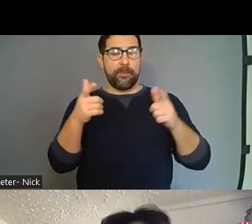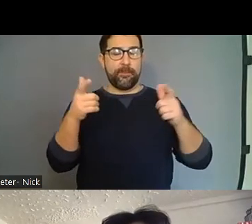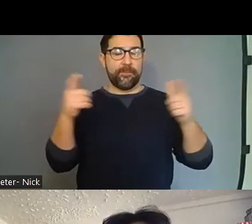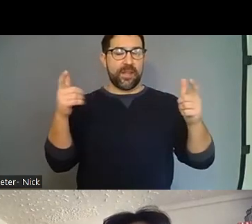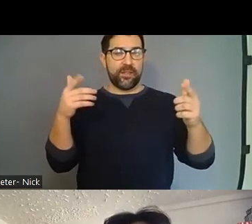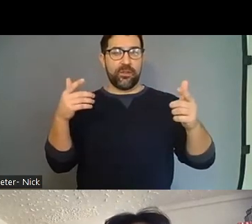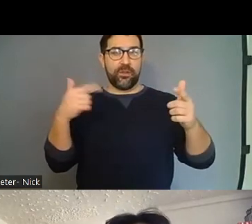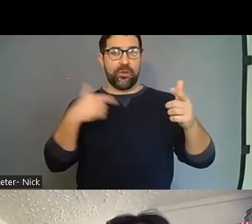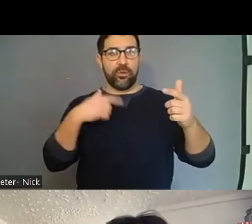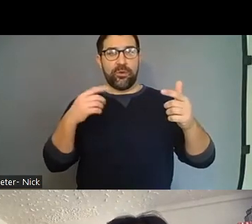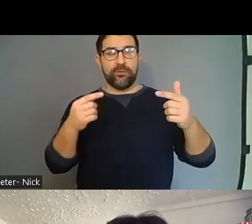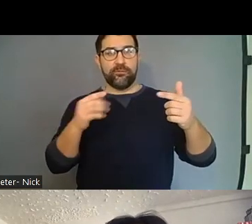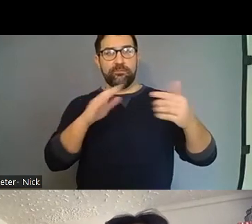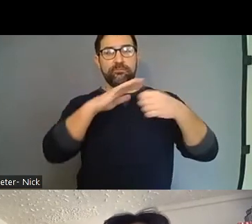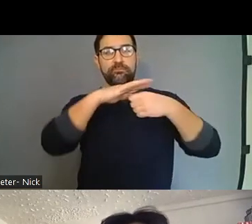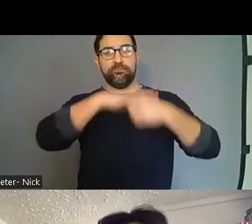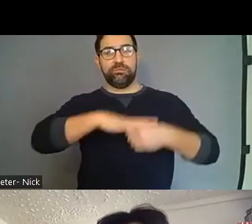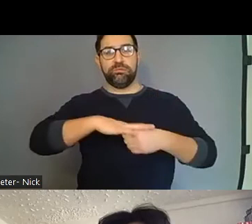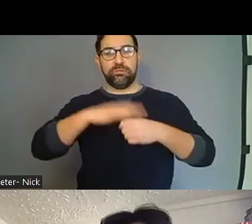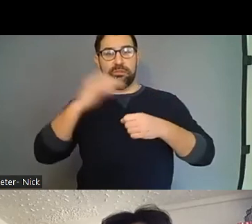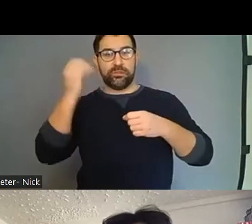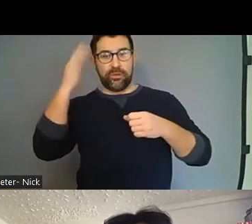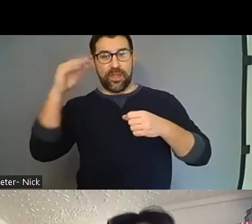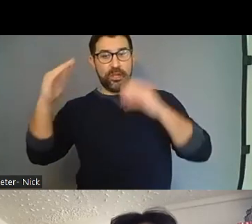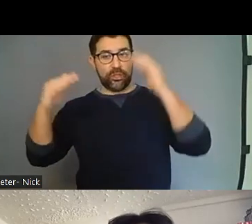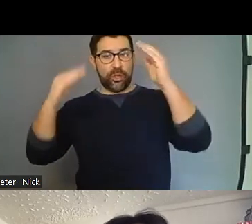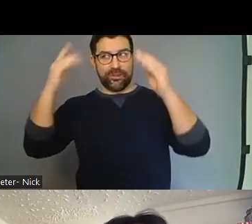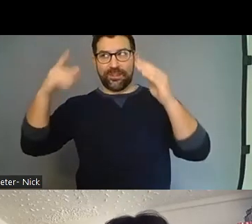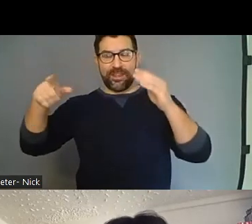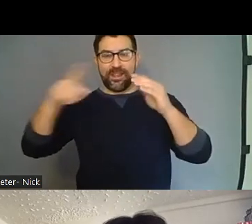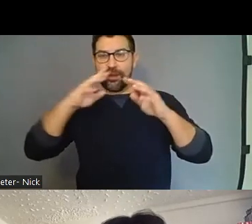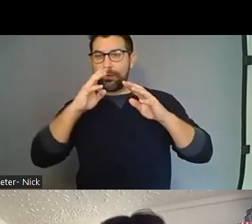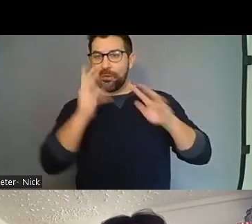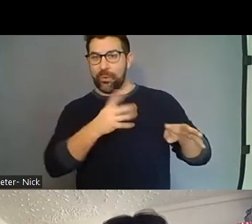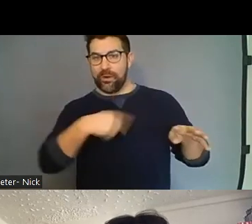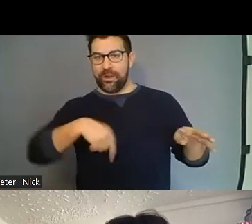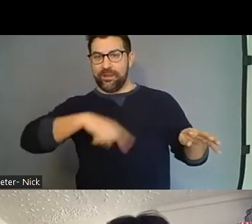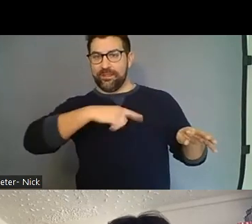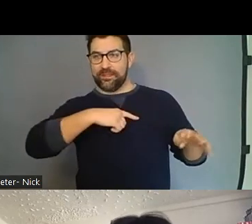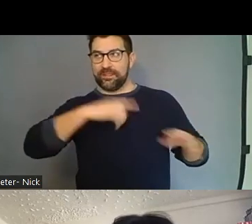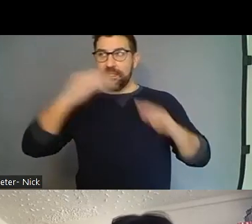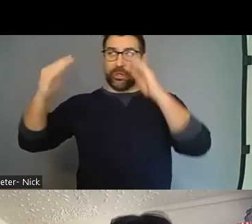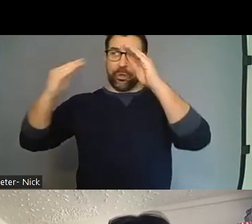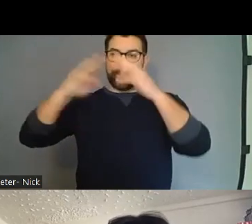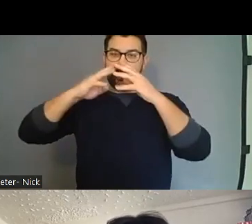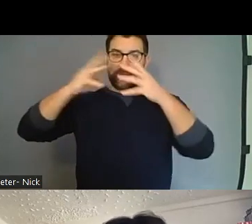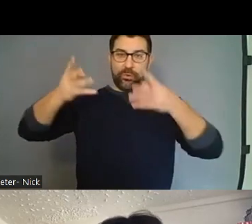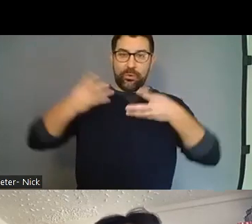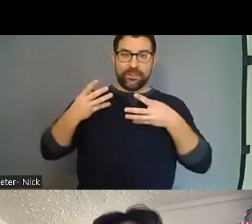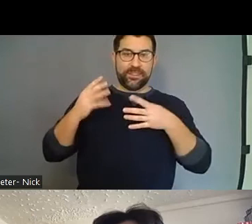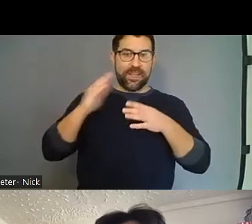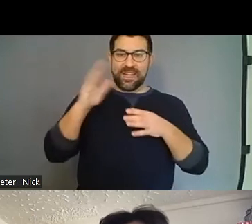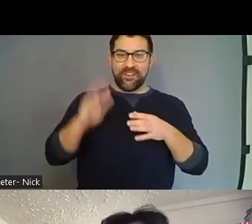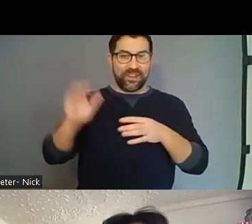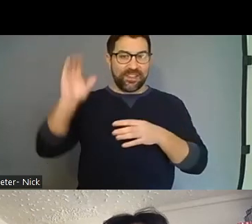is just the fact that adults never listen to us. We need to change that whole like